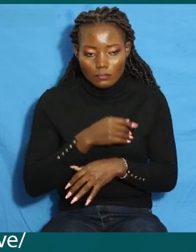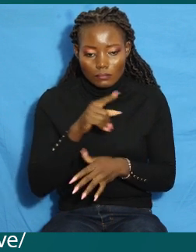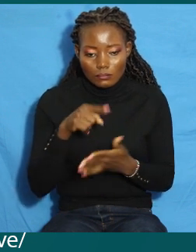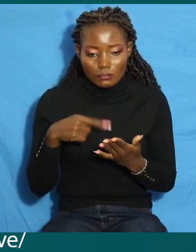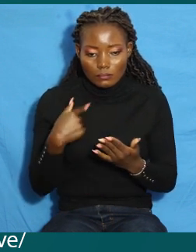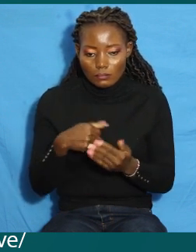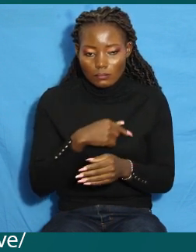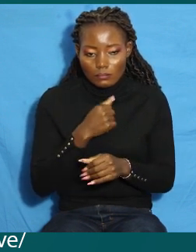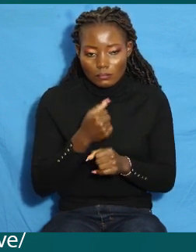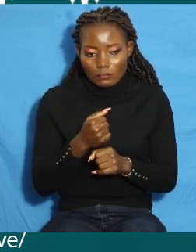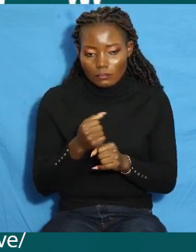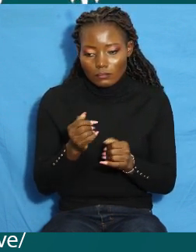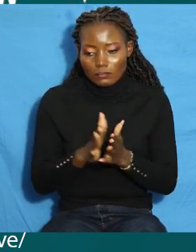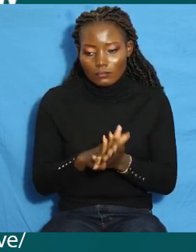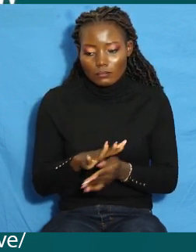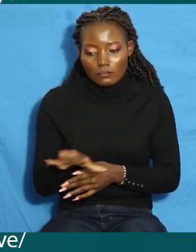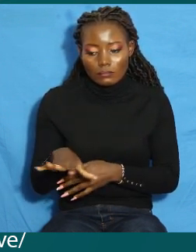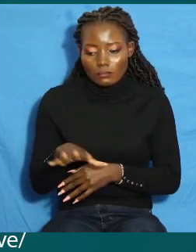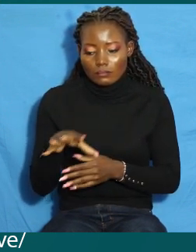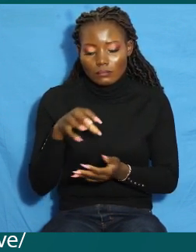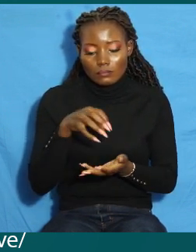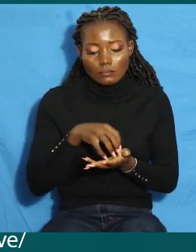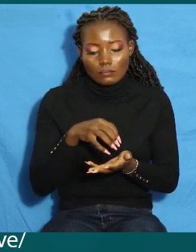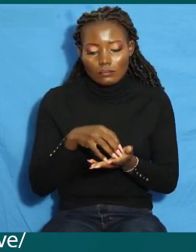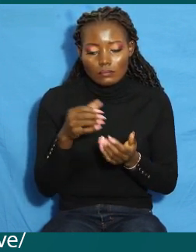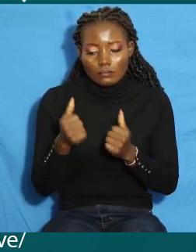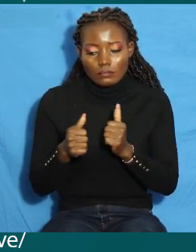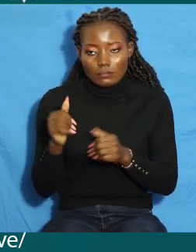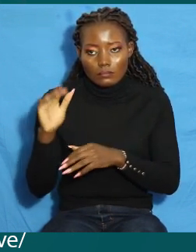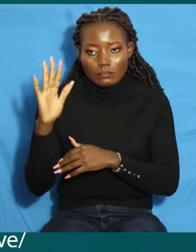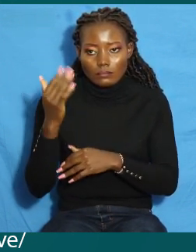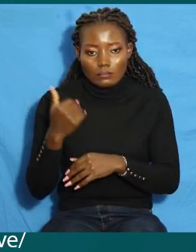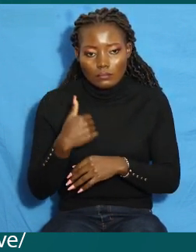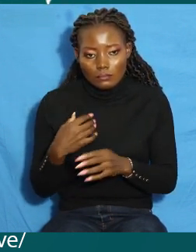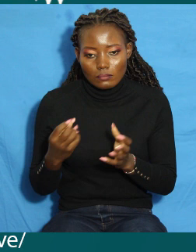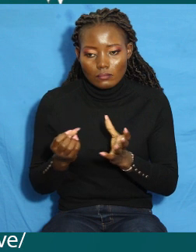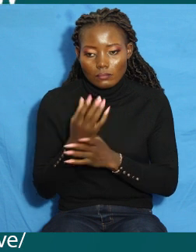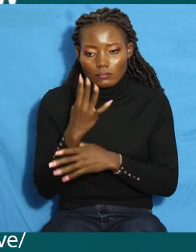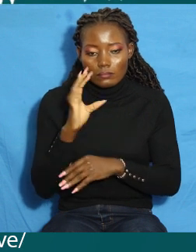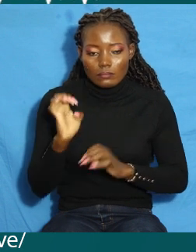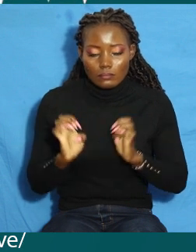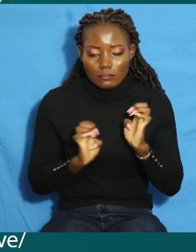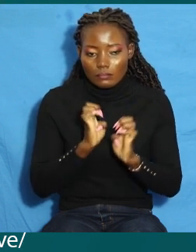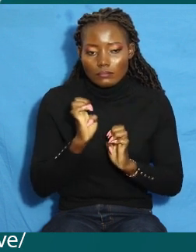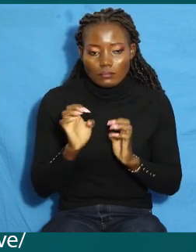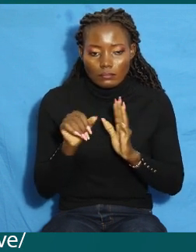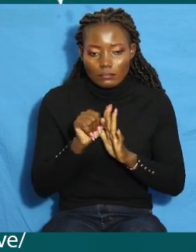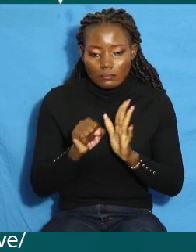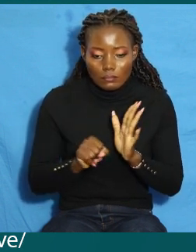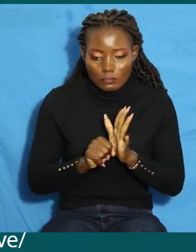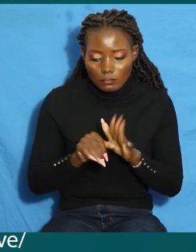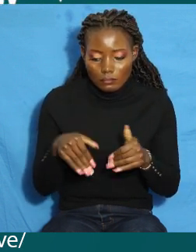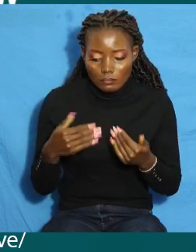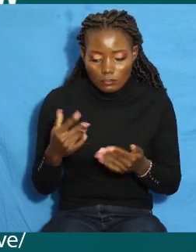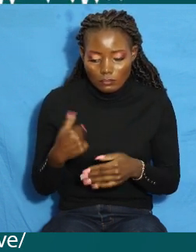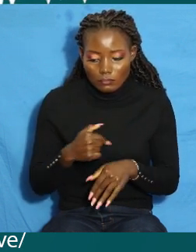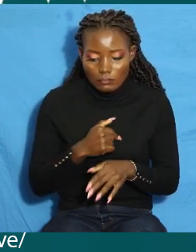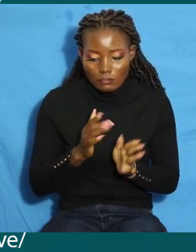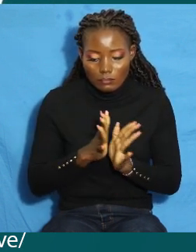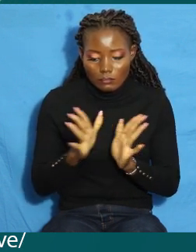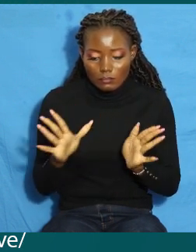And the environment, the condition that the tree has to grow, is our emotional state, how we generally